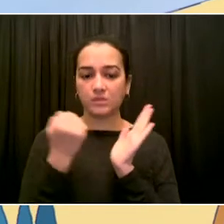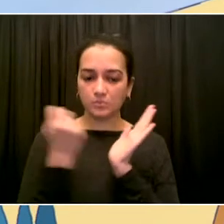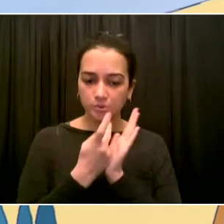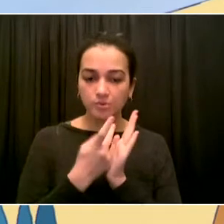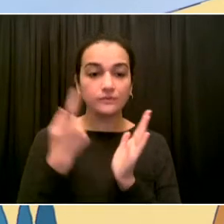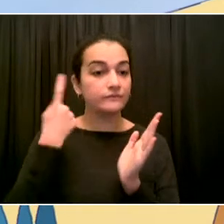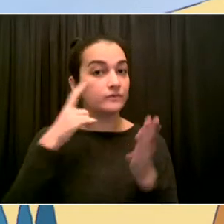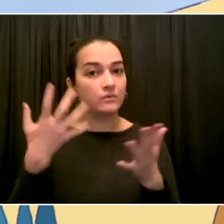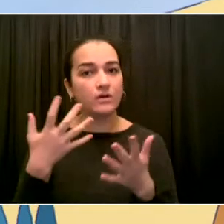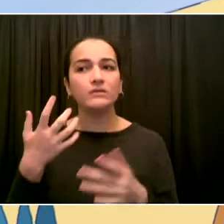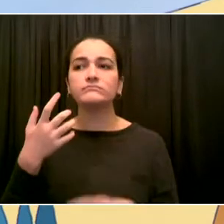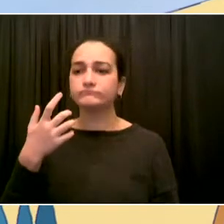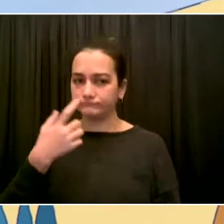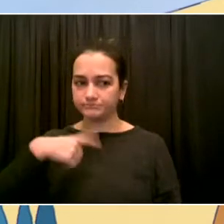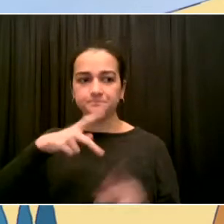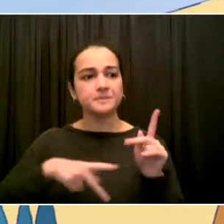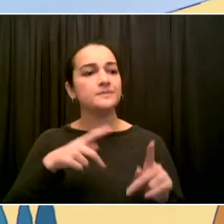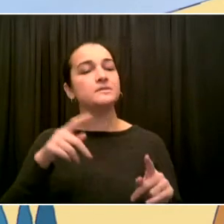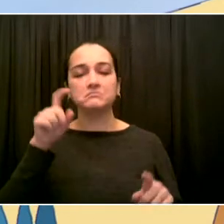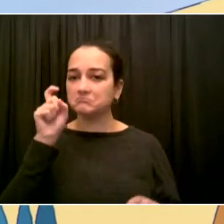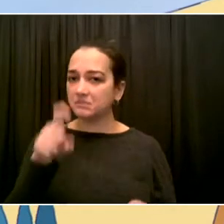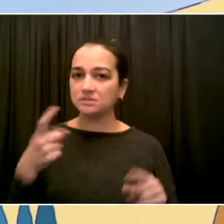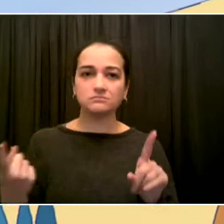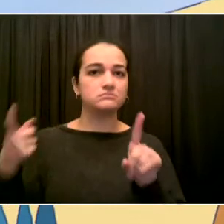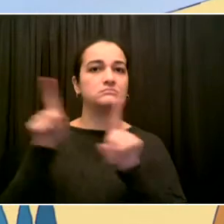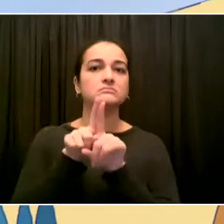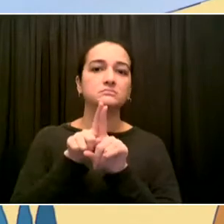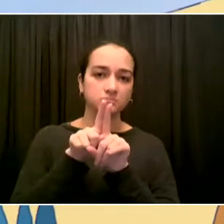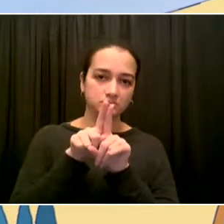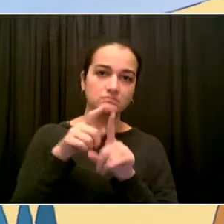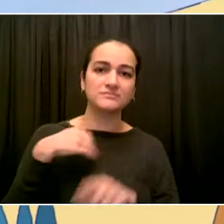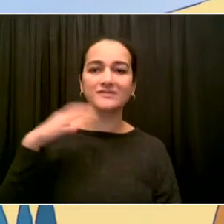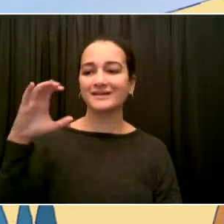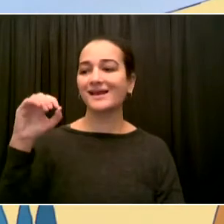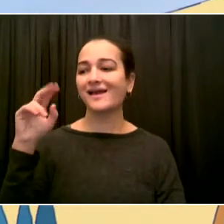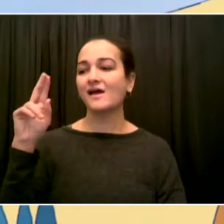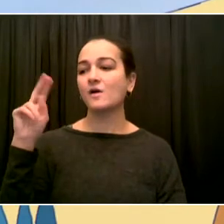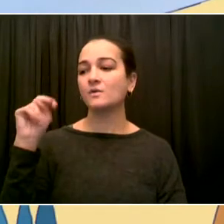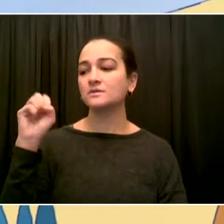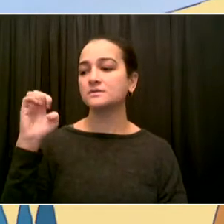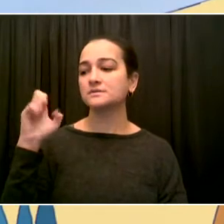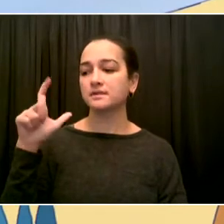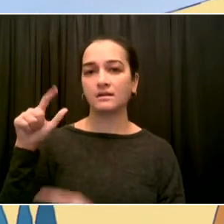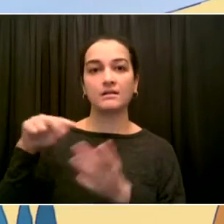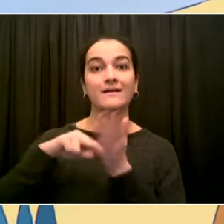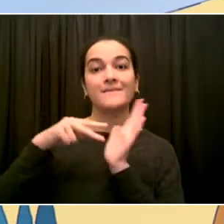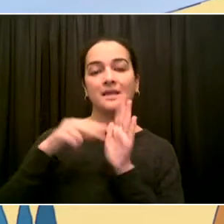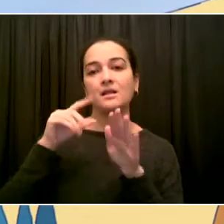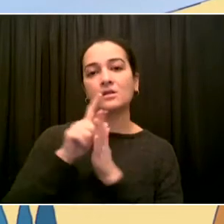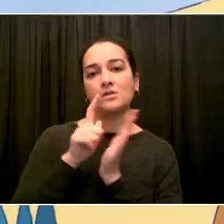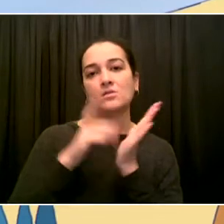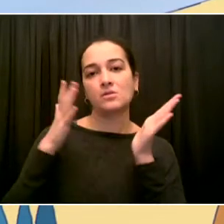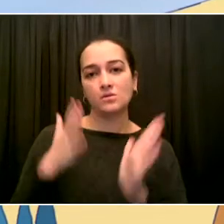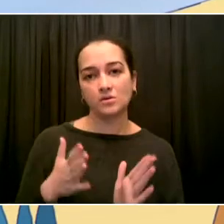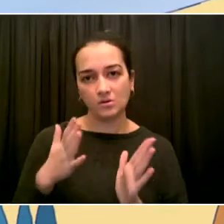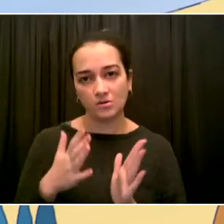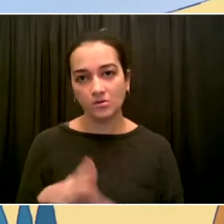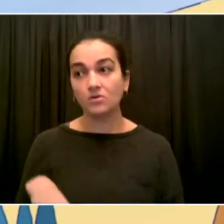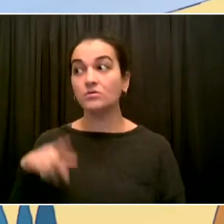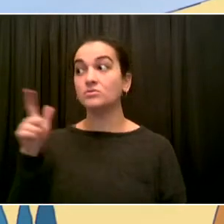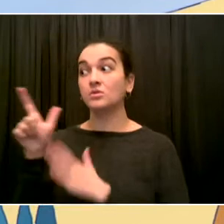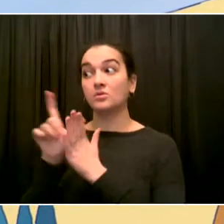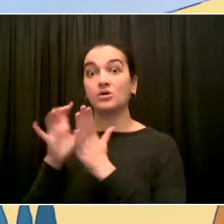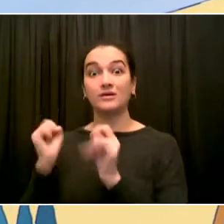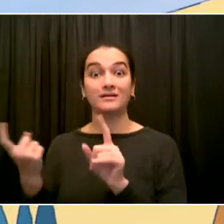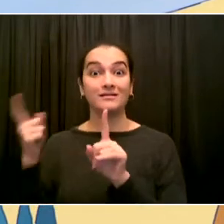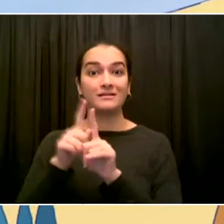someone counsel and you give someone a lawyer who wouldn't have it otherwise to defend their rights, good things happen. So here's what we now know from the research that's